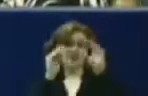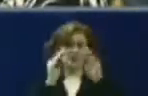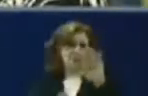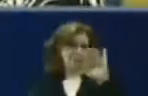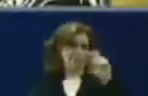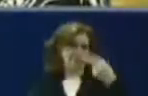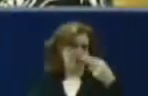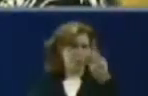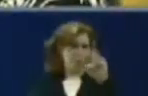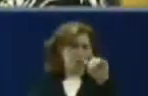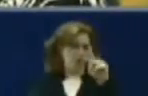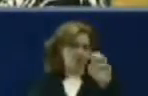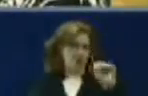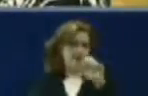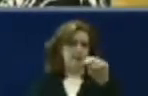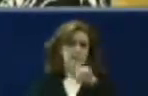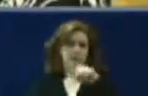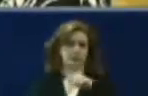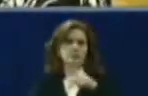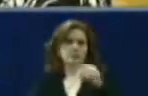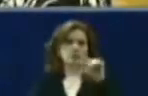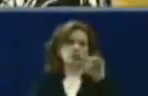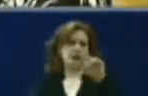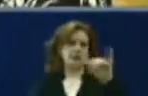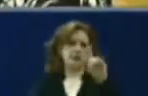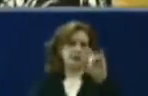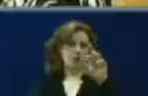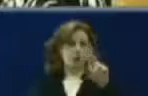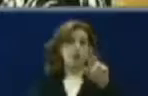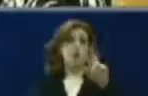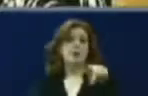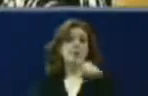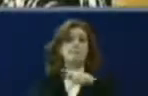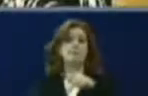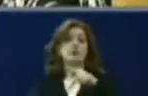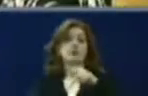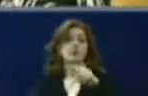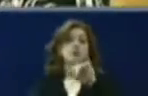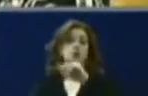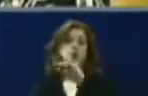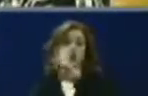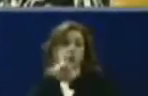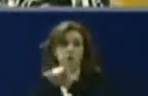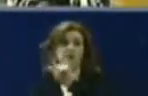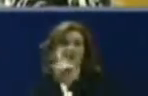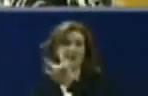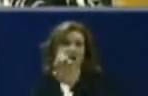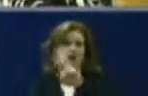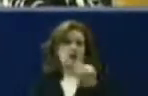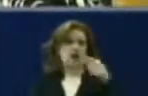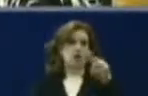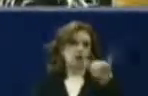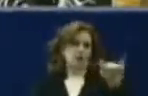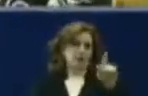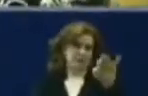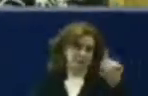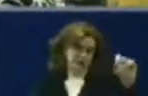Principal Tracy Barber, Westport teacher Gregory Grisette, and Principal Jody Zeller.